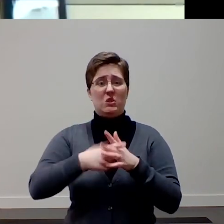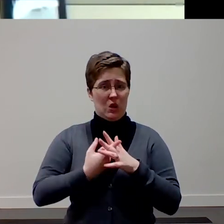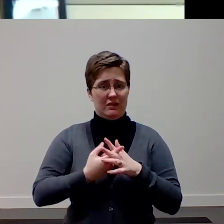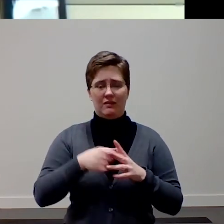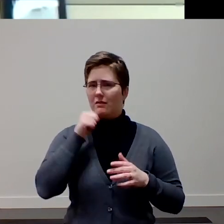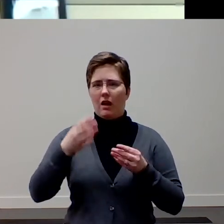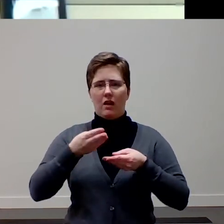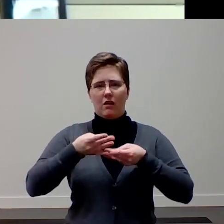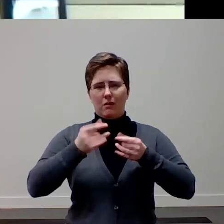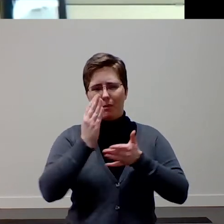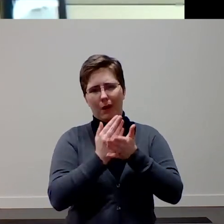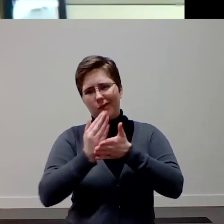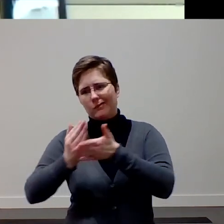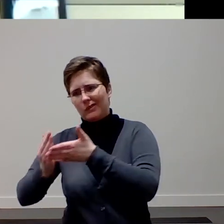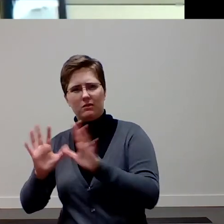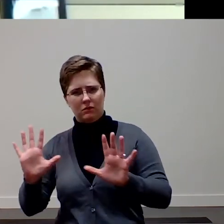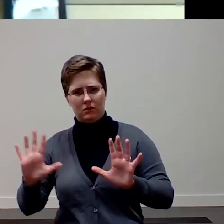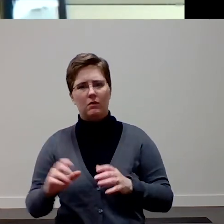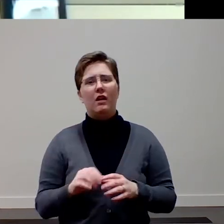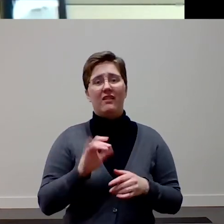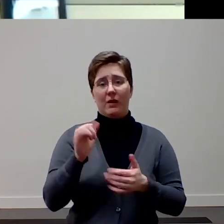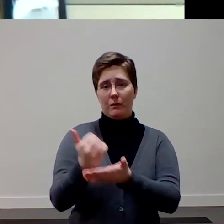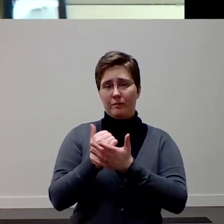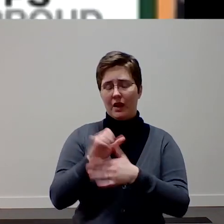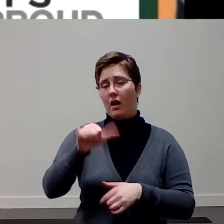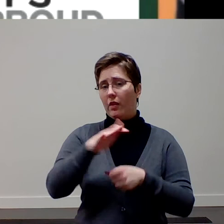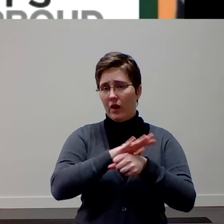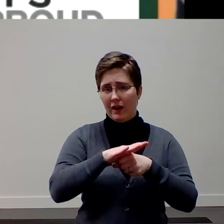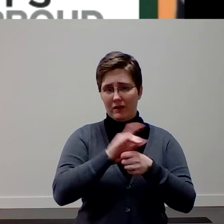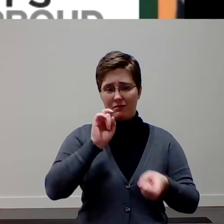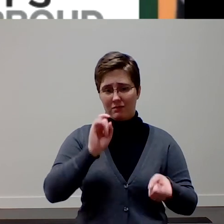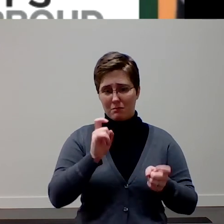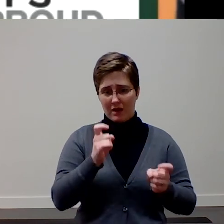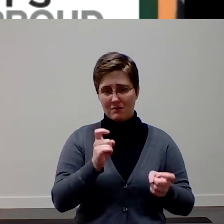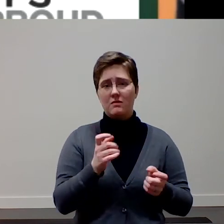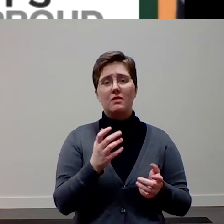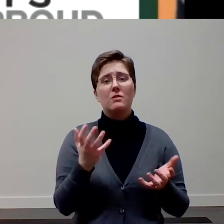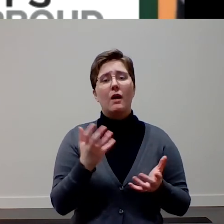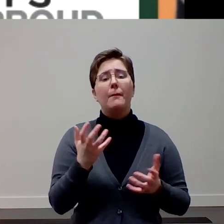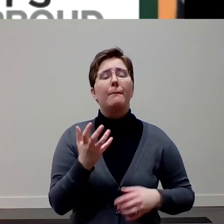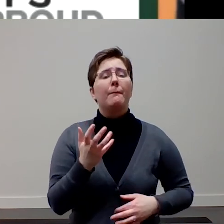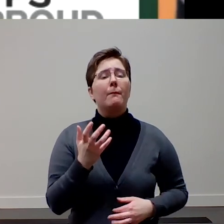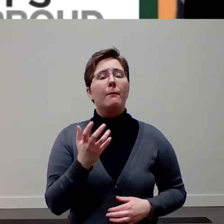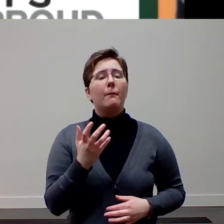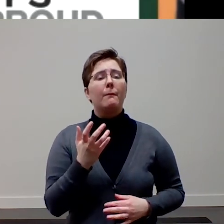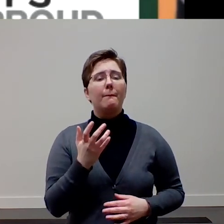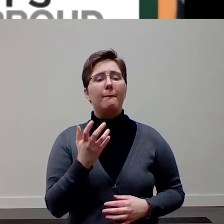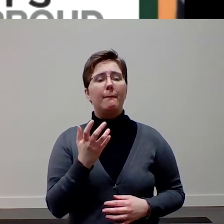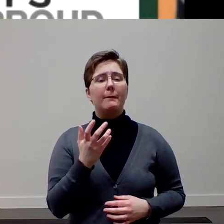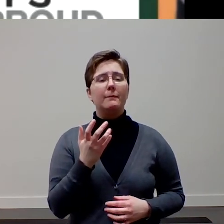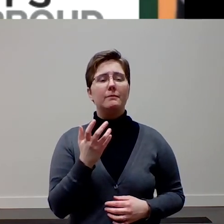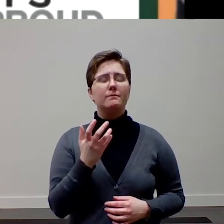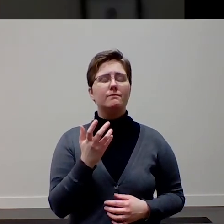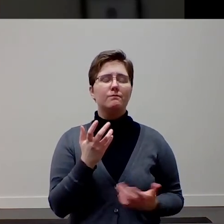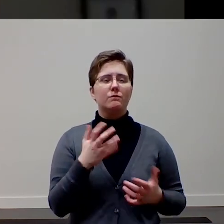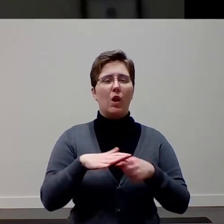Jim, can you have Chris use your computer? There she is. There she is. She's in front of me. I got her. Right. I see her.